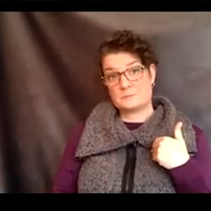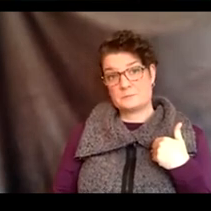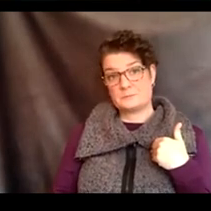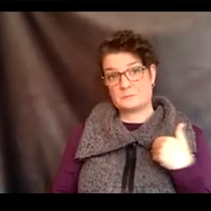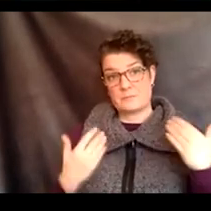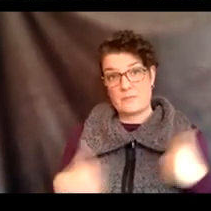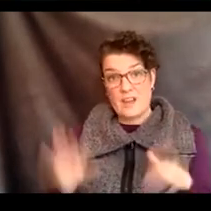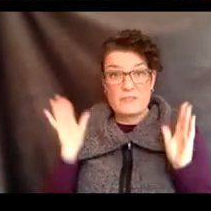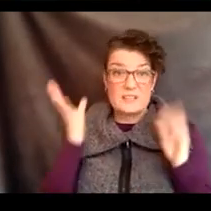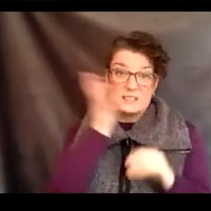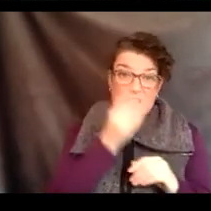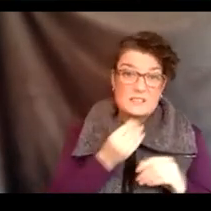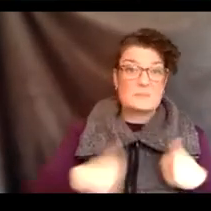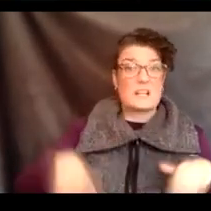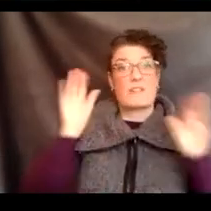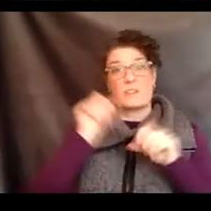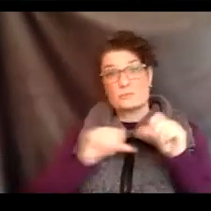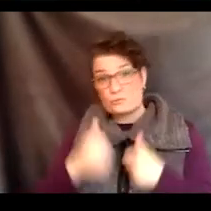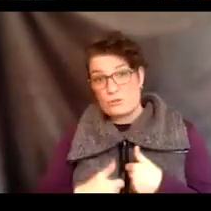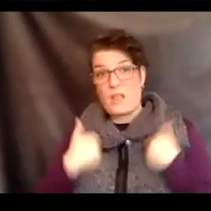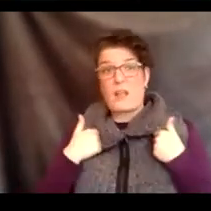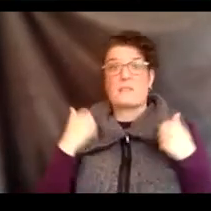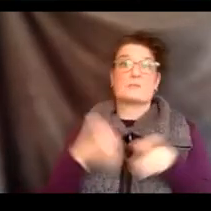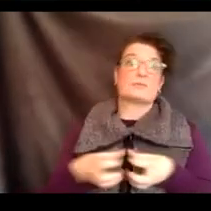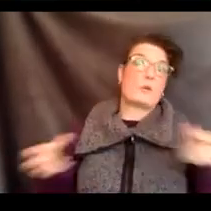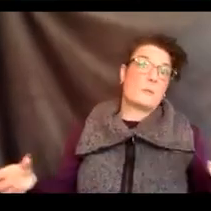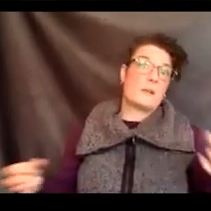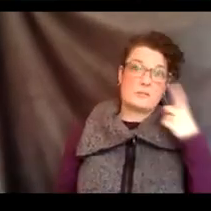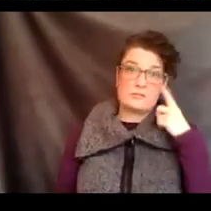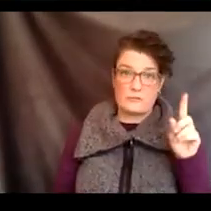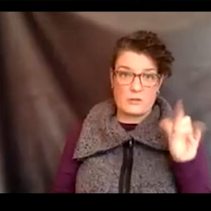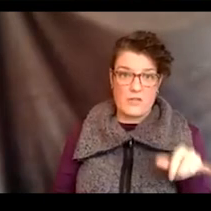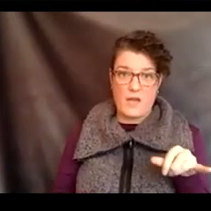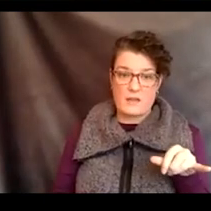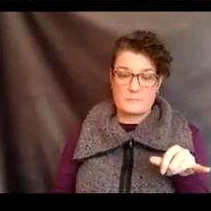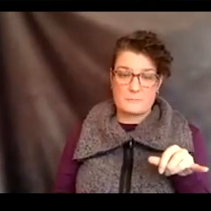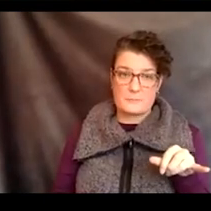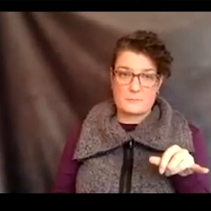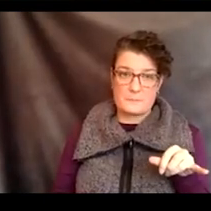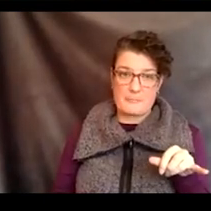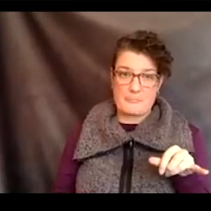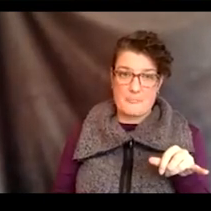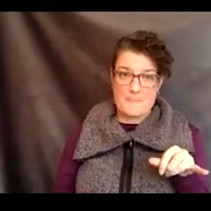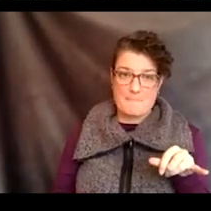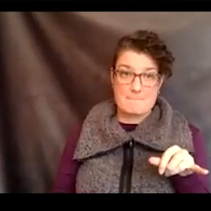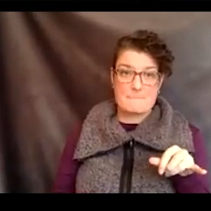sacrifice their sleep, sacrifice their social lives, sacrifice so much for this. And in the short term,